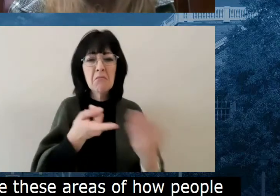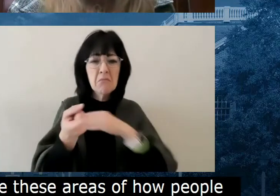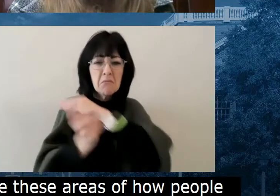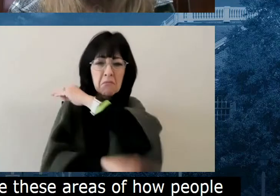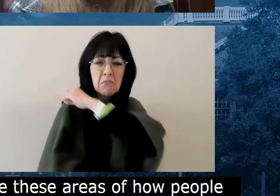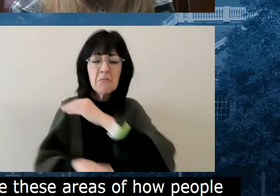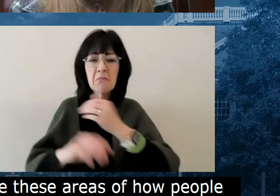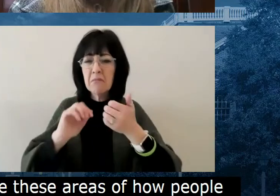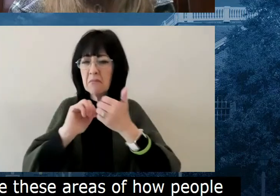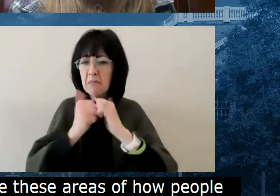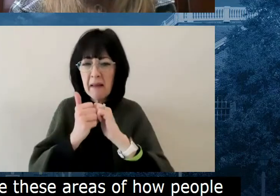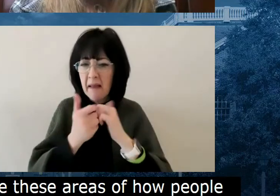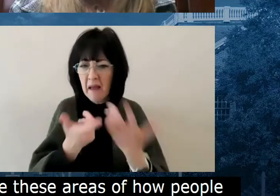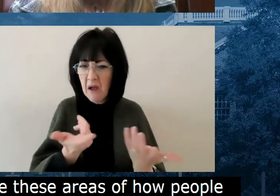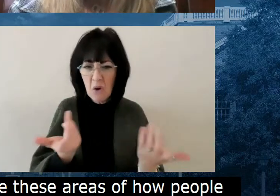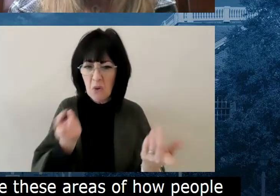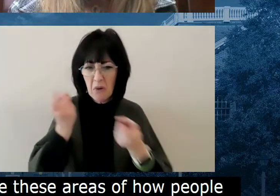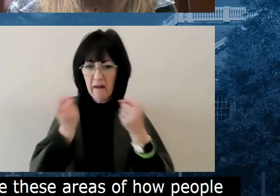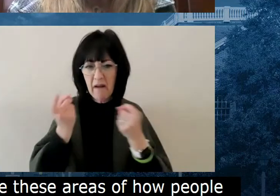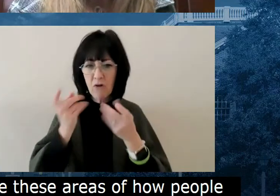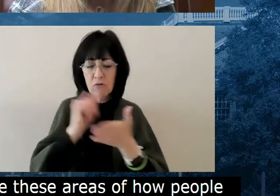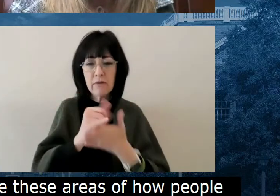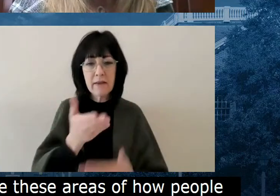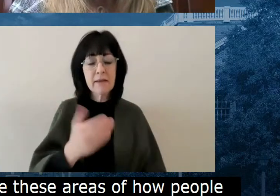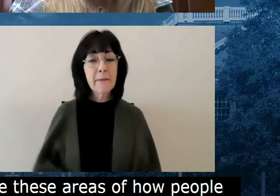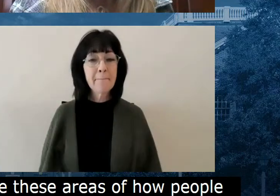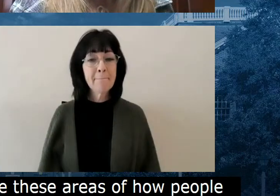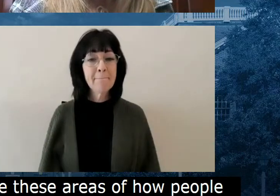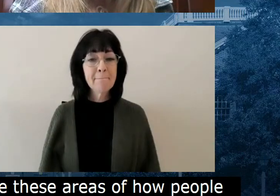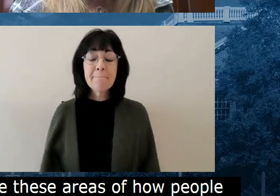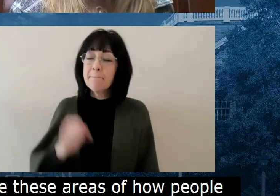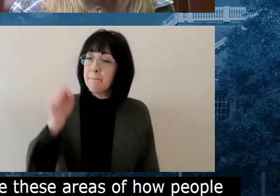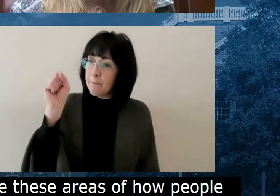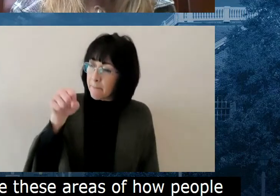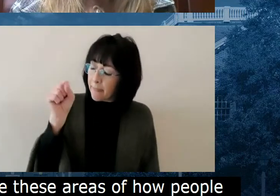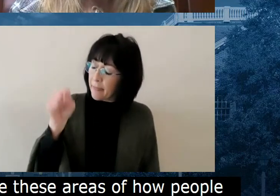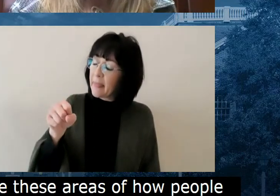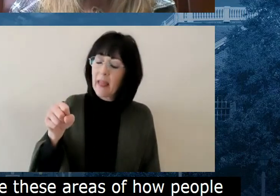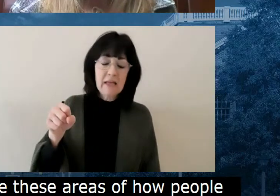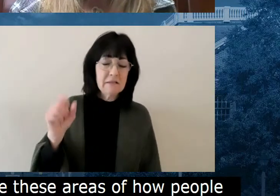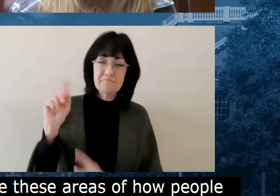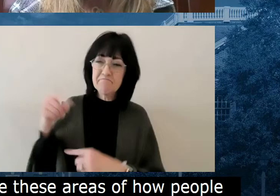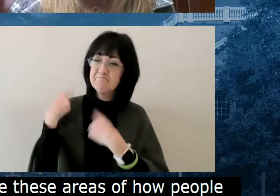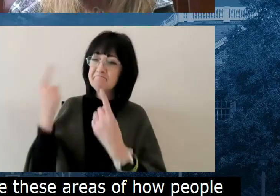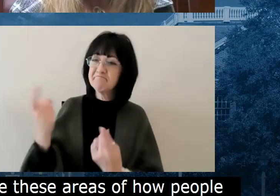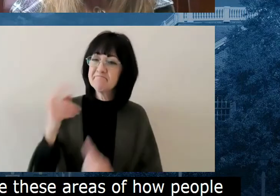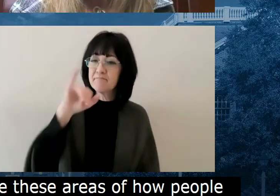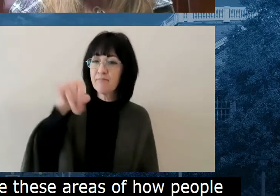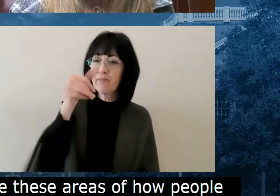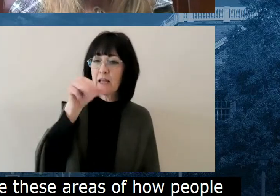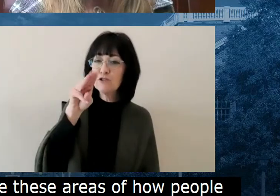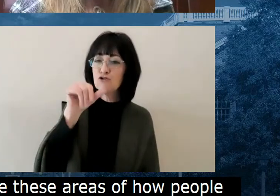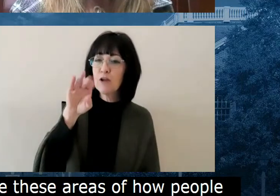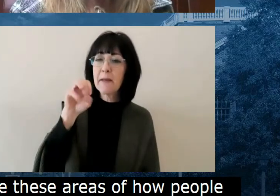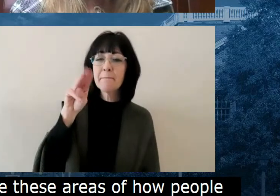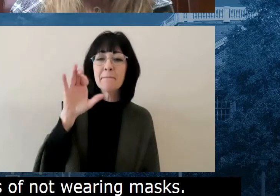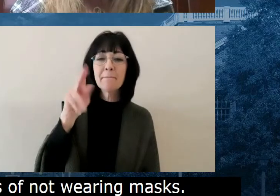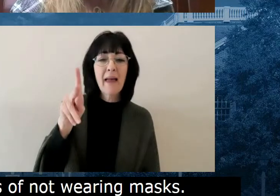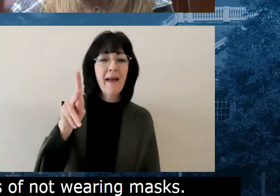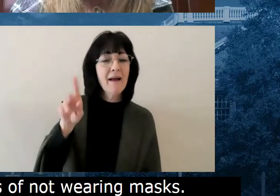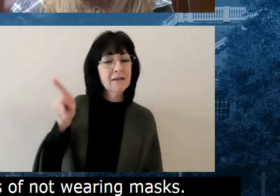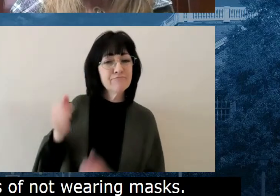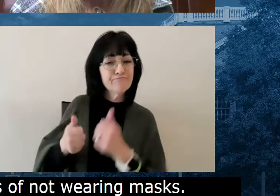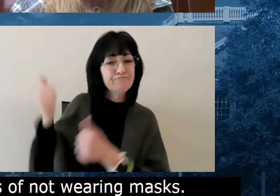Yeah, so like all along, Jamie Mack and his team are,